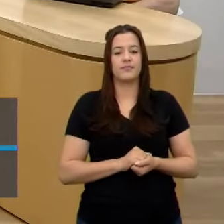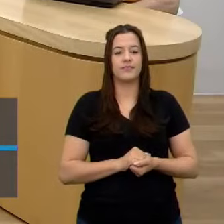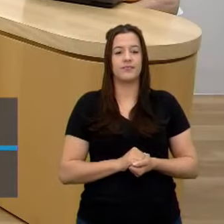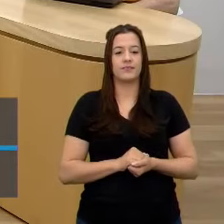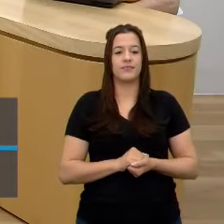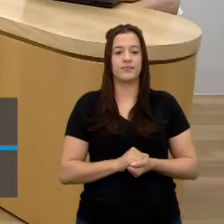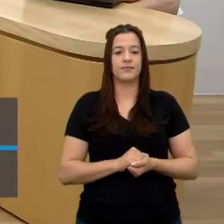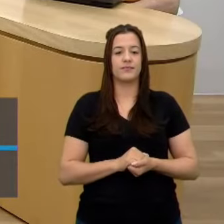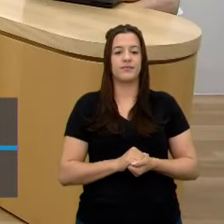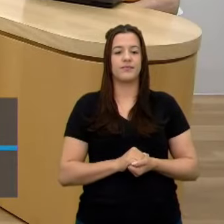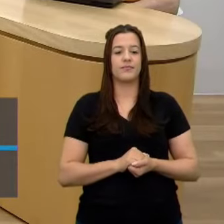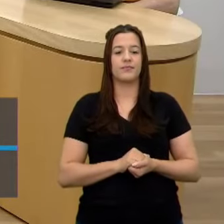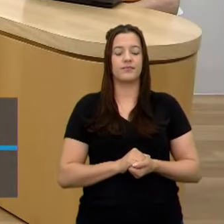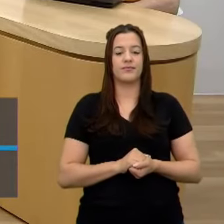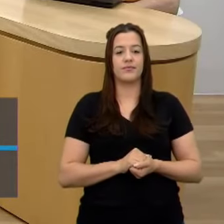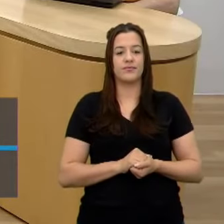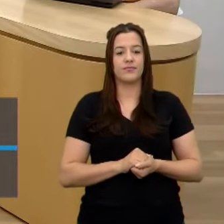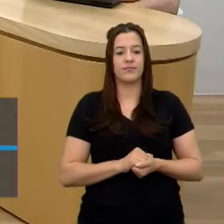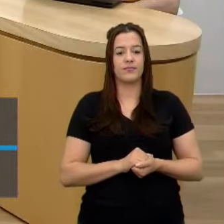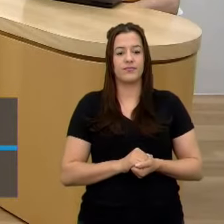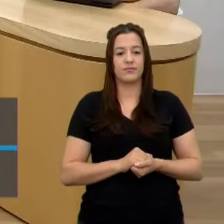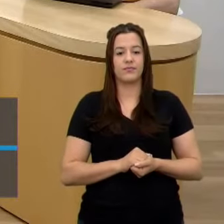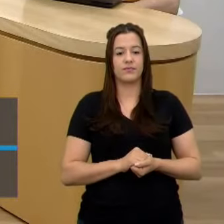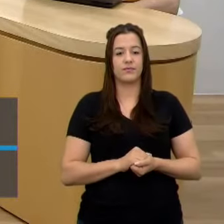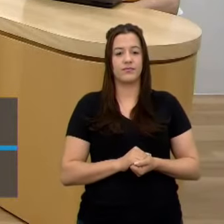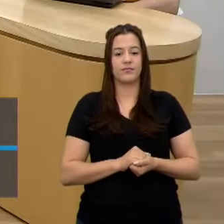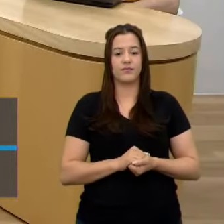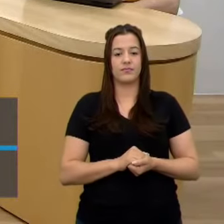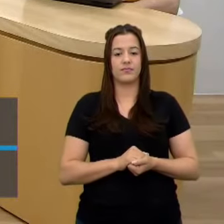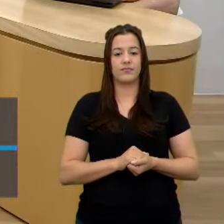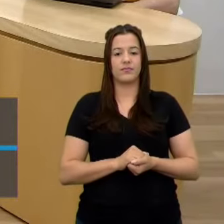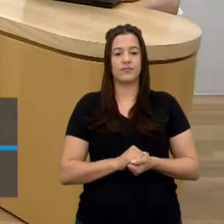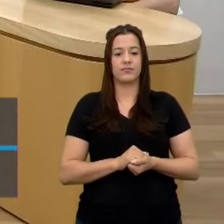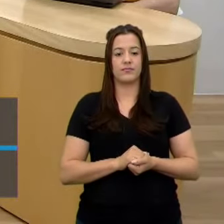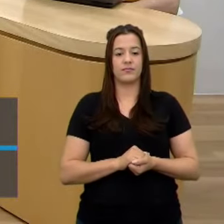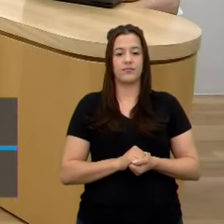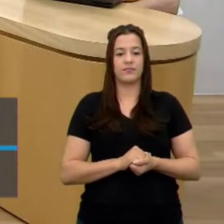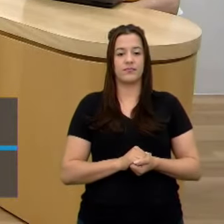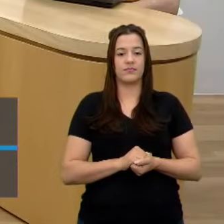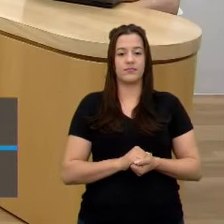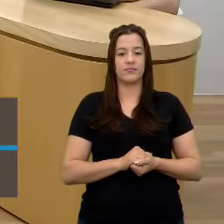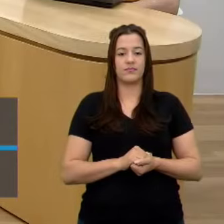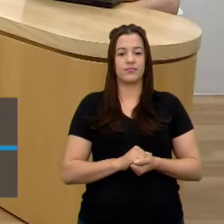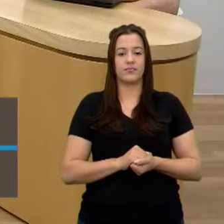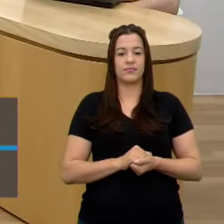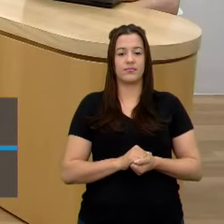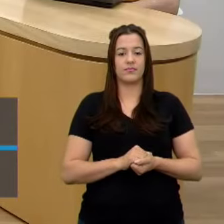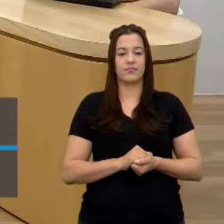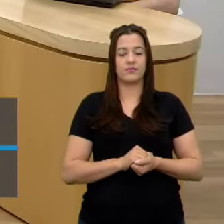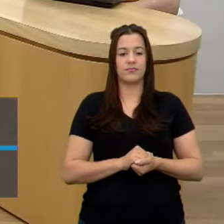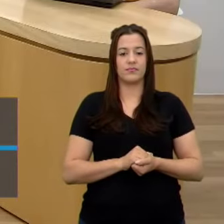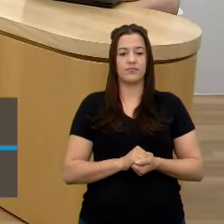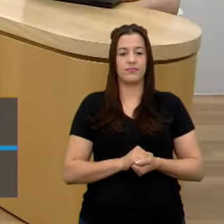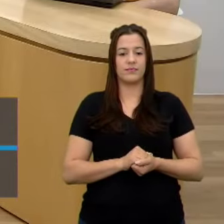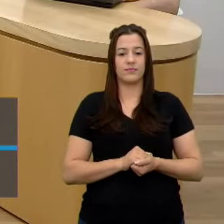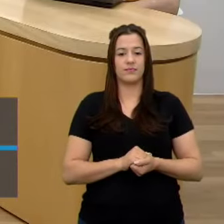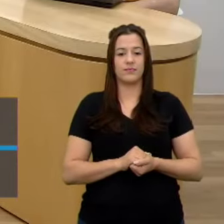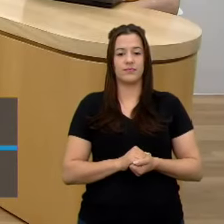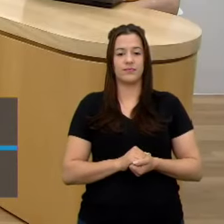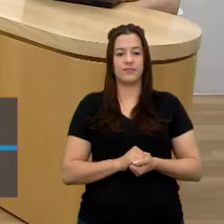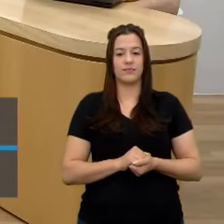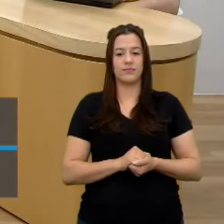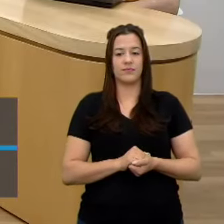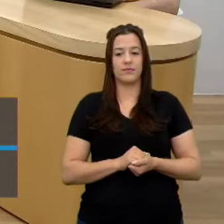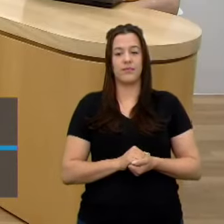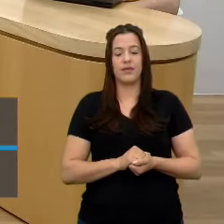is the closest, Venus, and then Earth. We are the 3rd planet from the Sun, right? Yes, that's it. There was a TV show